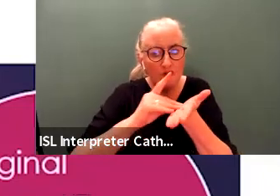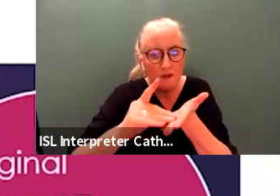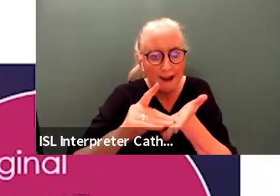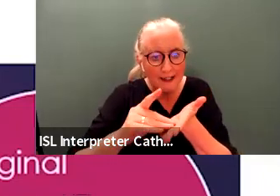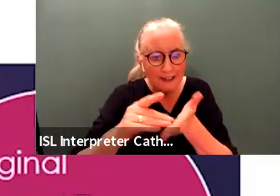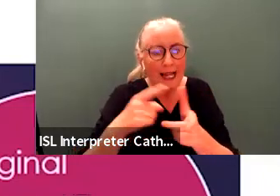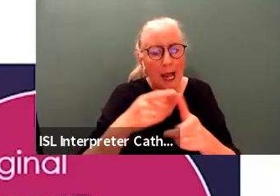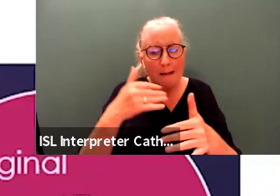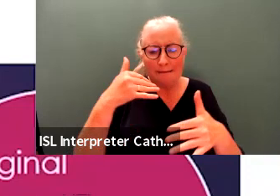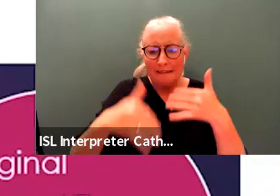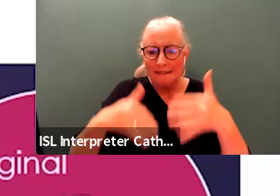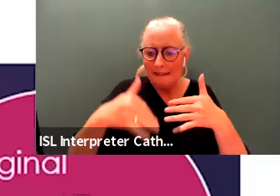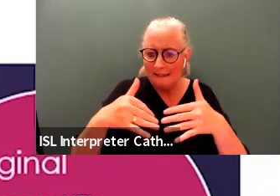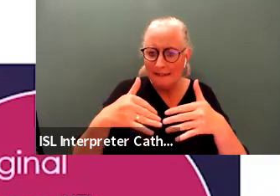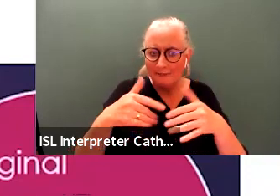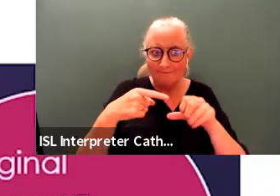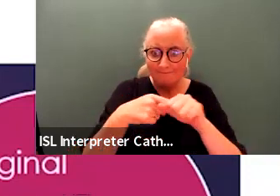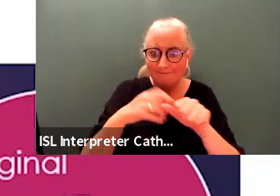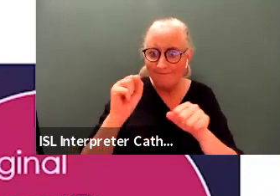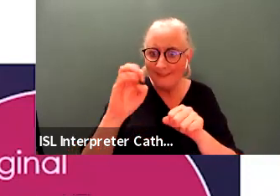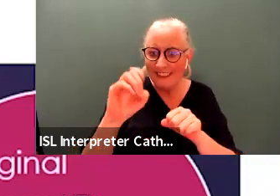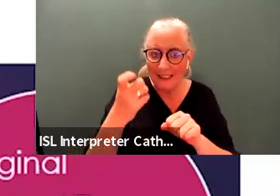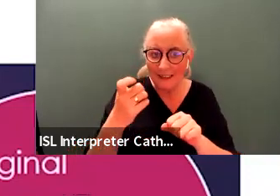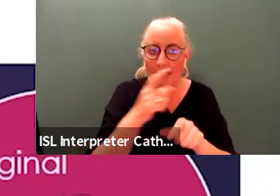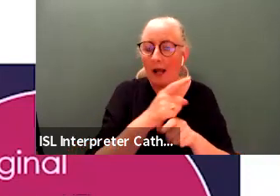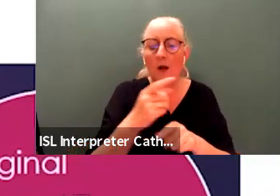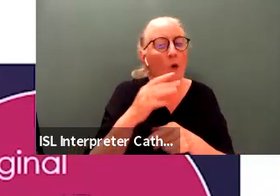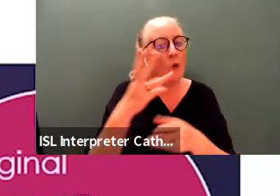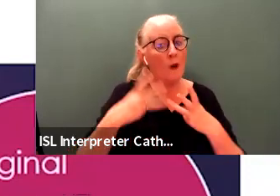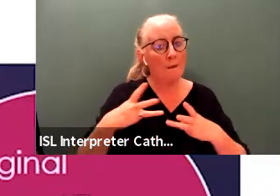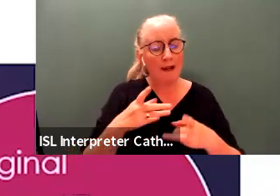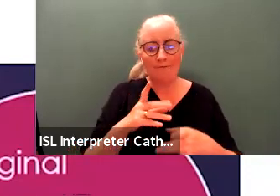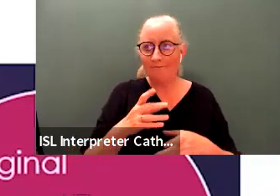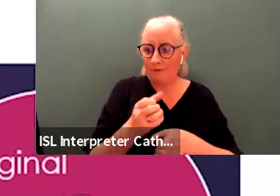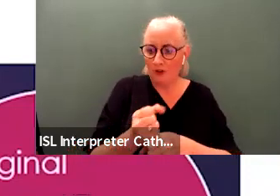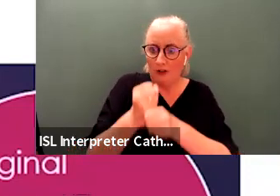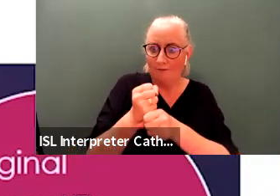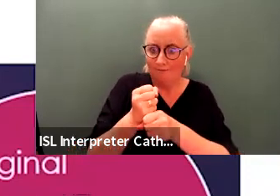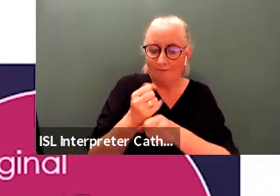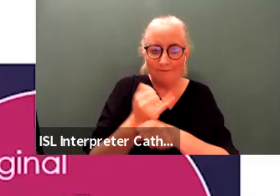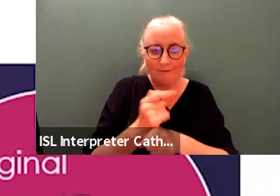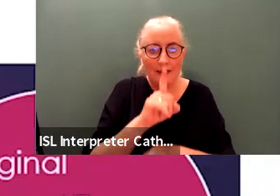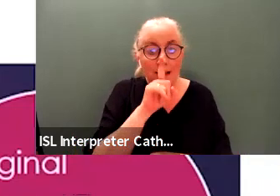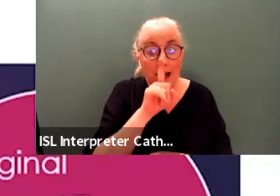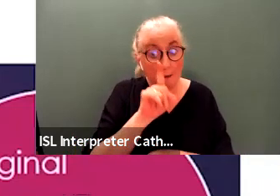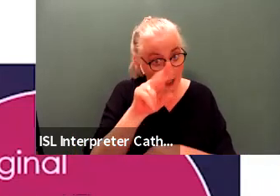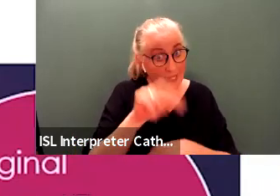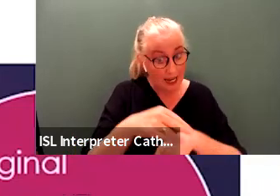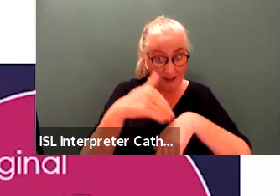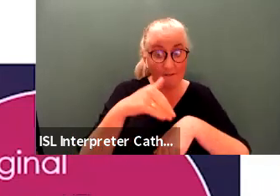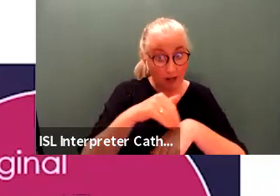painful sex, these are symptoms that some women will suffer in silence. They'll not speak to anybody, and it can really affect your quality of